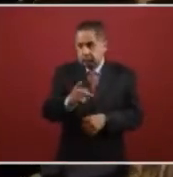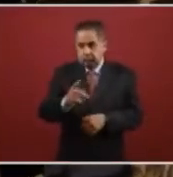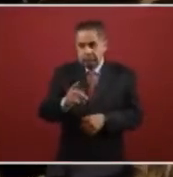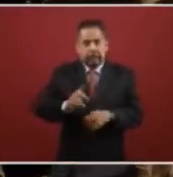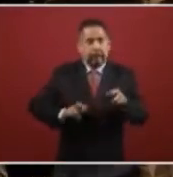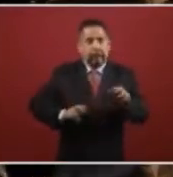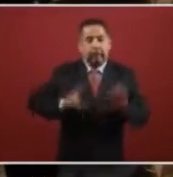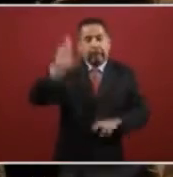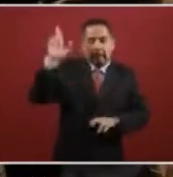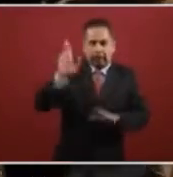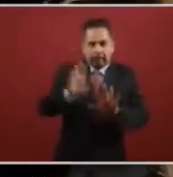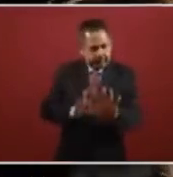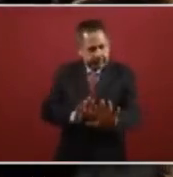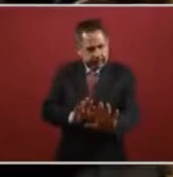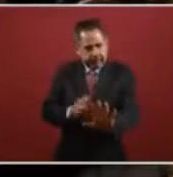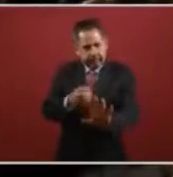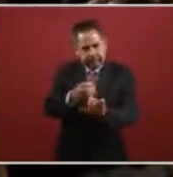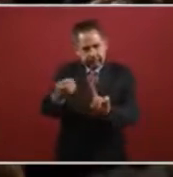But